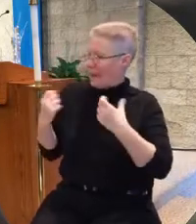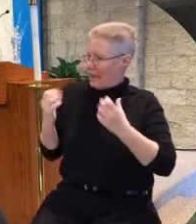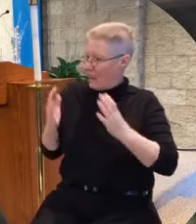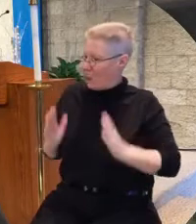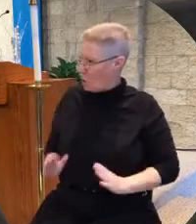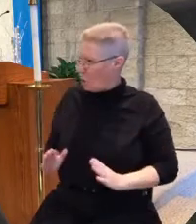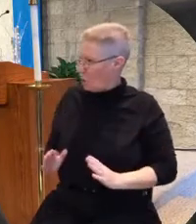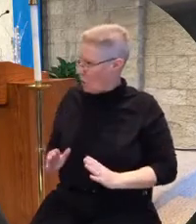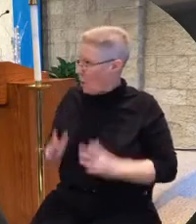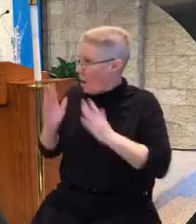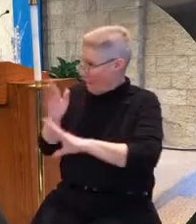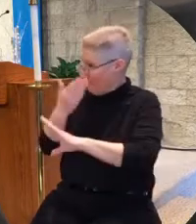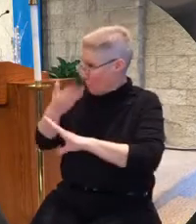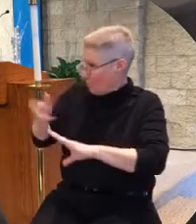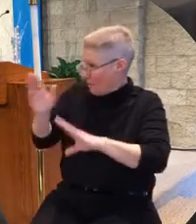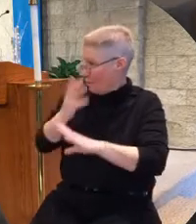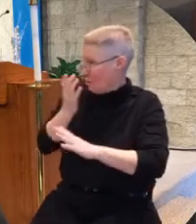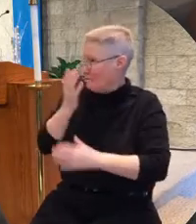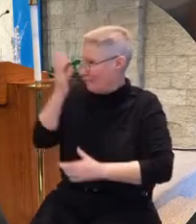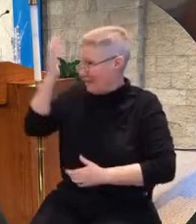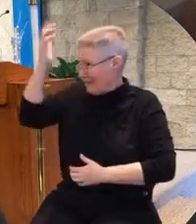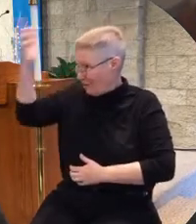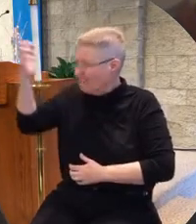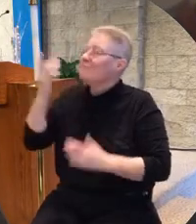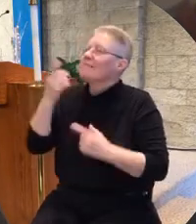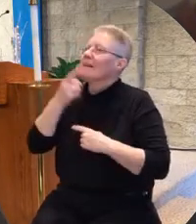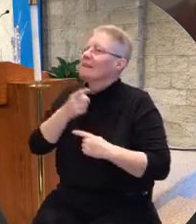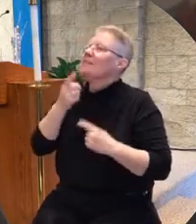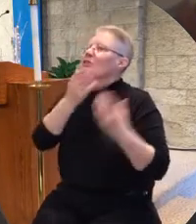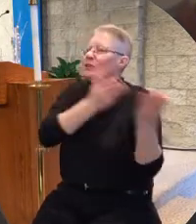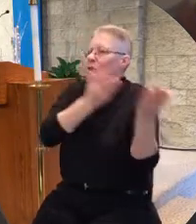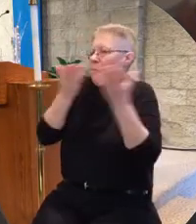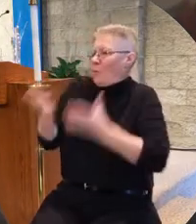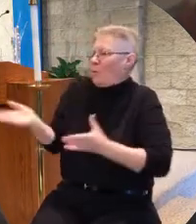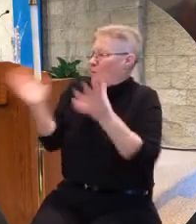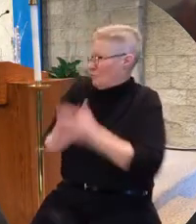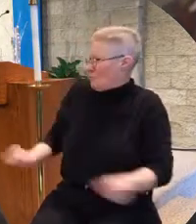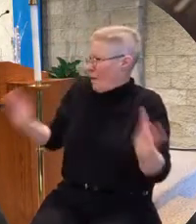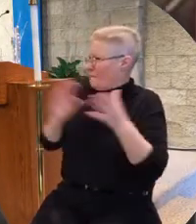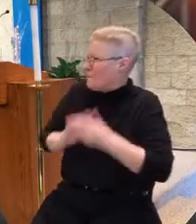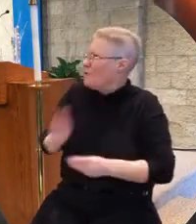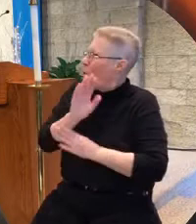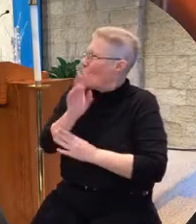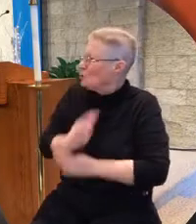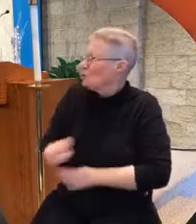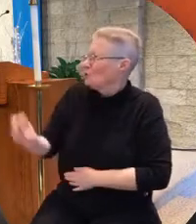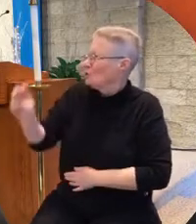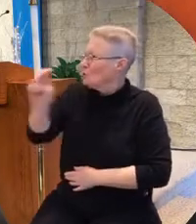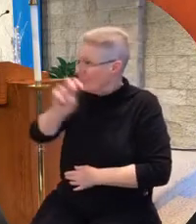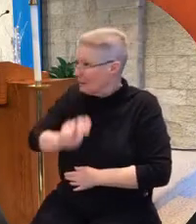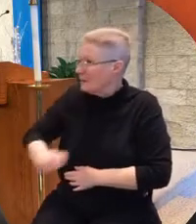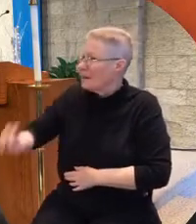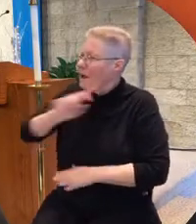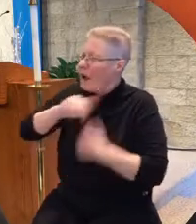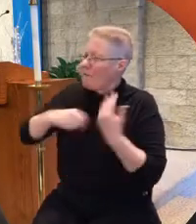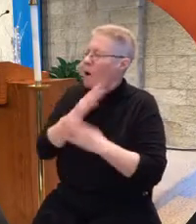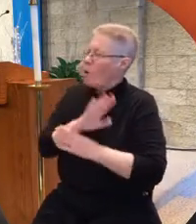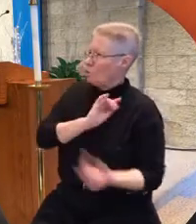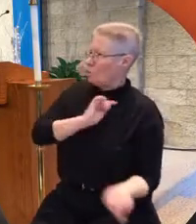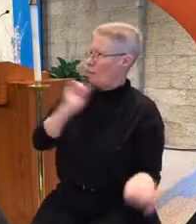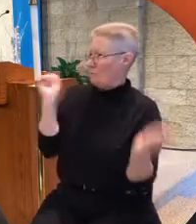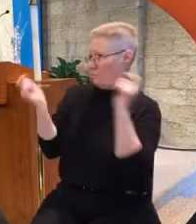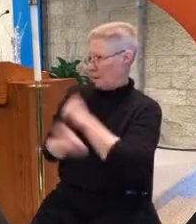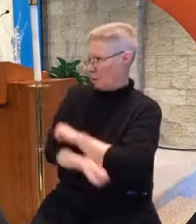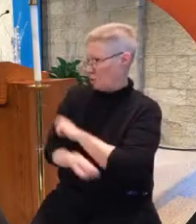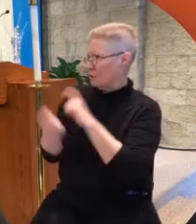who brings her incredible journey of transformation to a particular curriculum, addressing the causes and